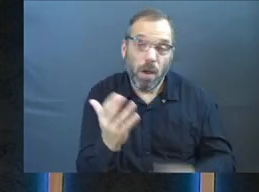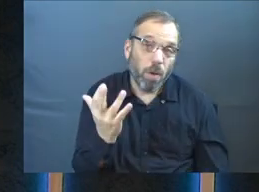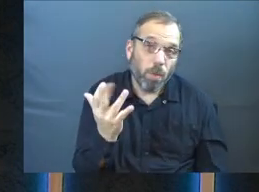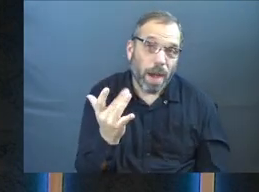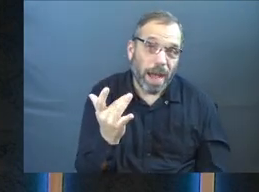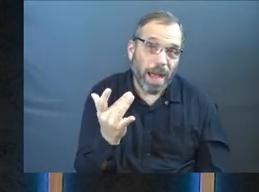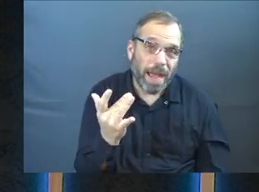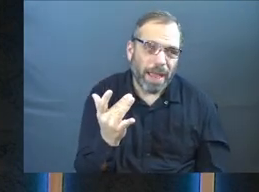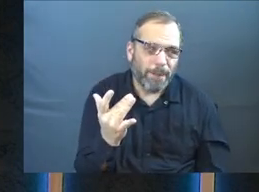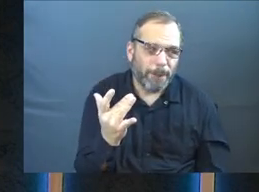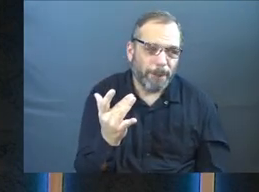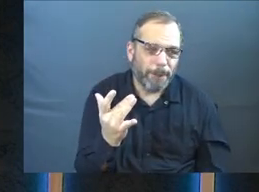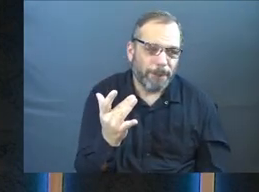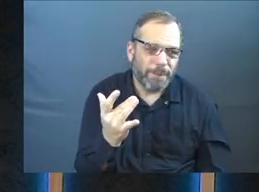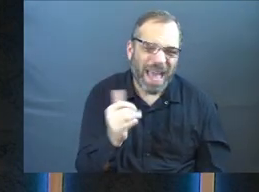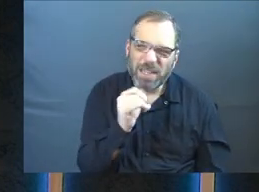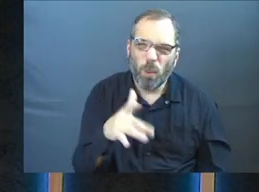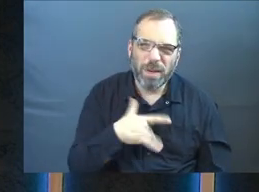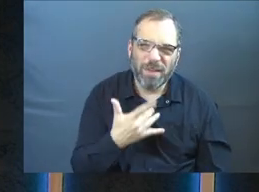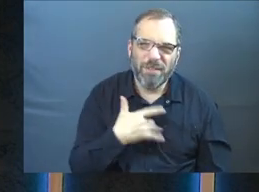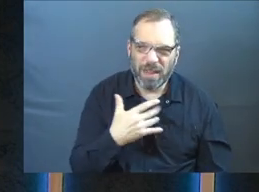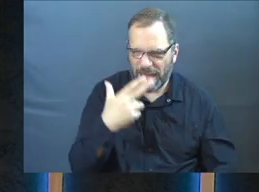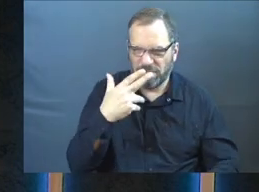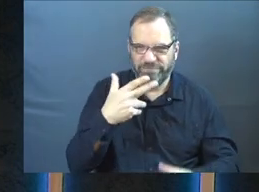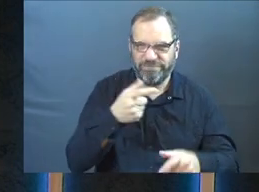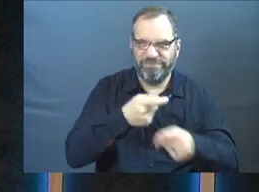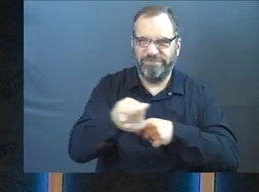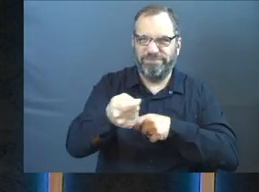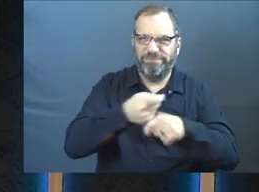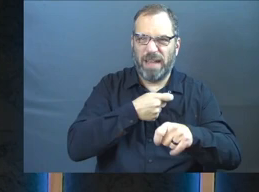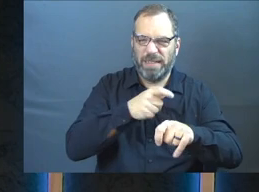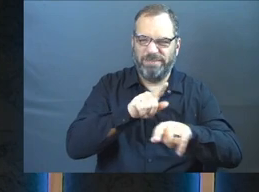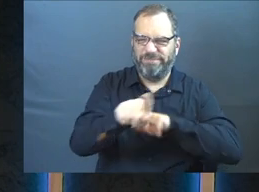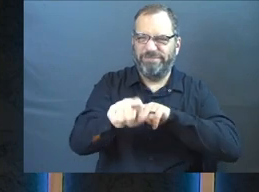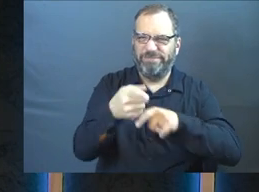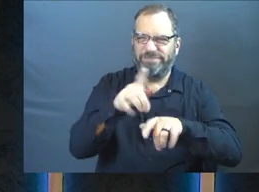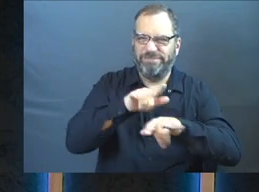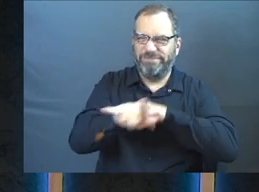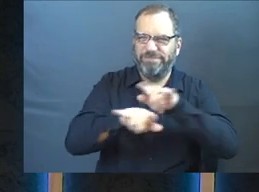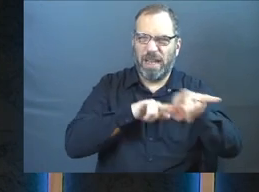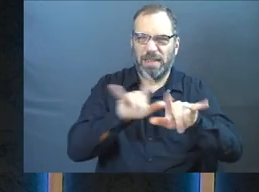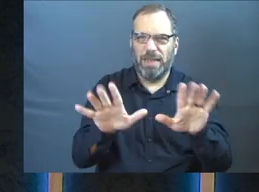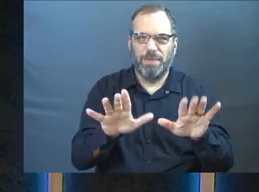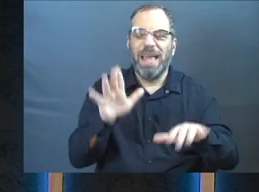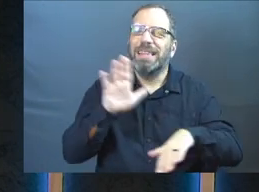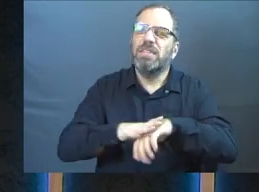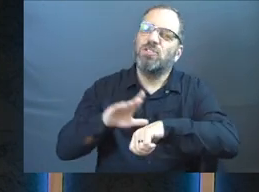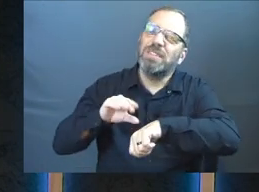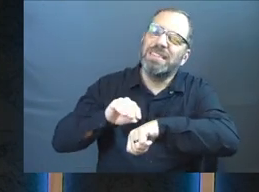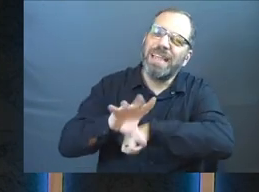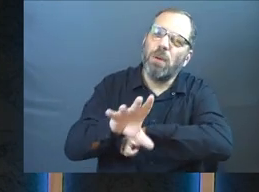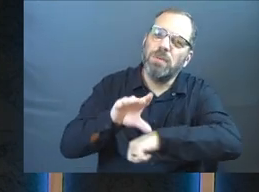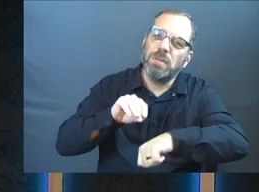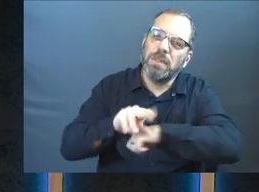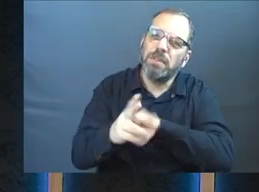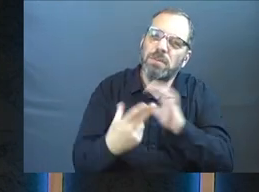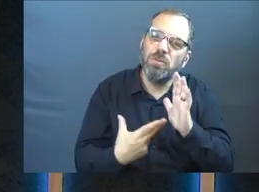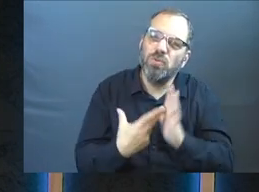because I don't want it to feel like mocking. This is just counseling kind of